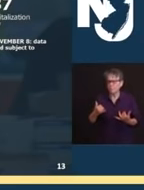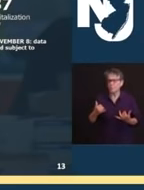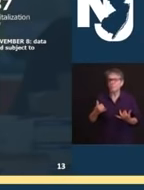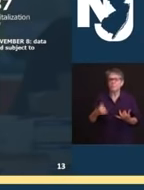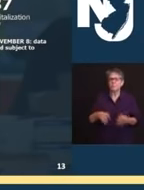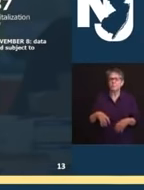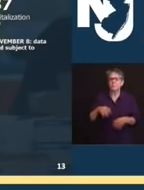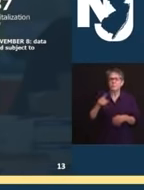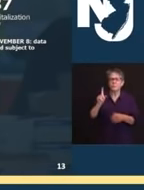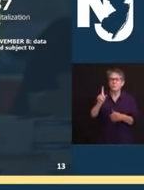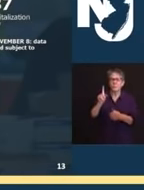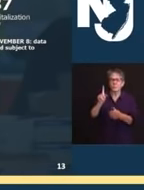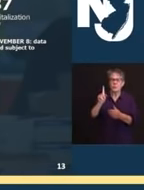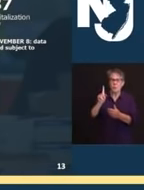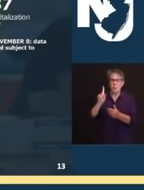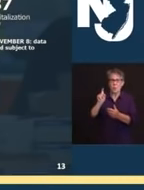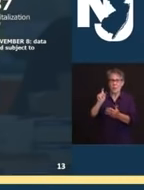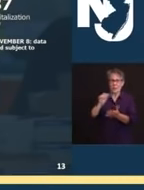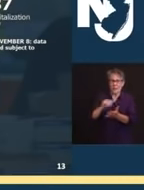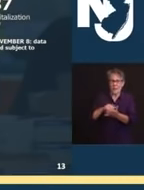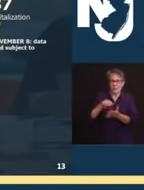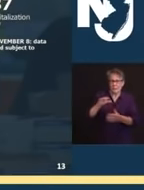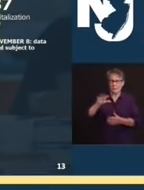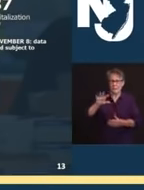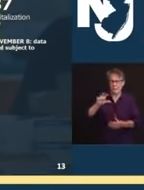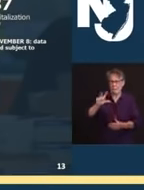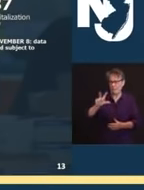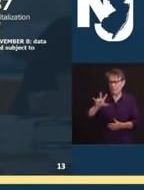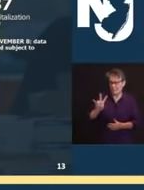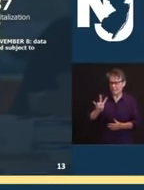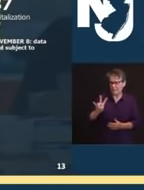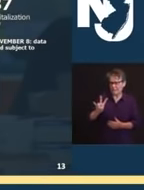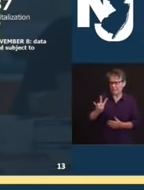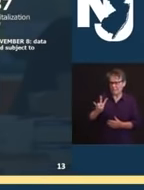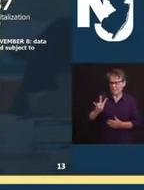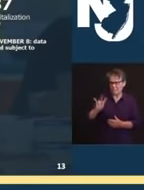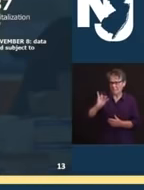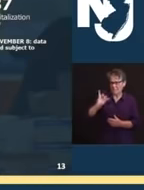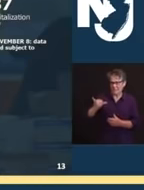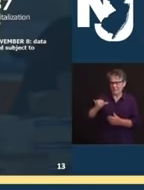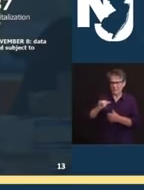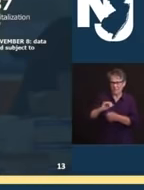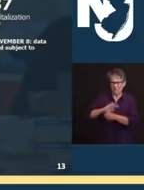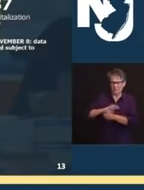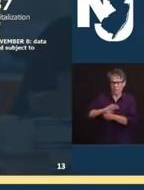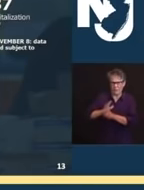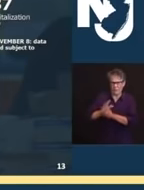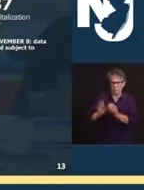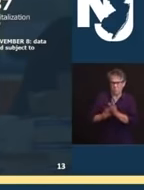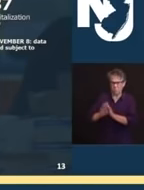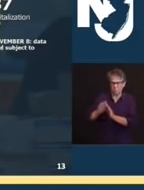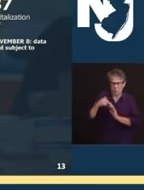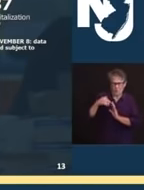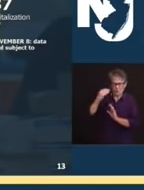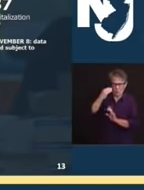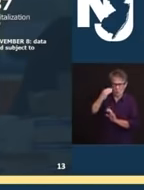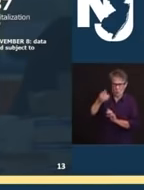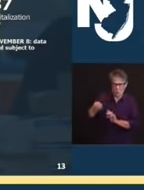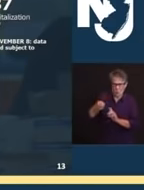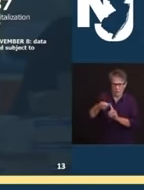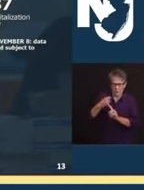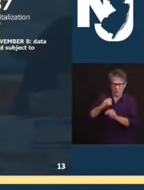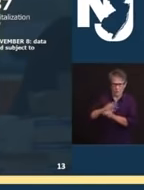1,313 of whom were known COVID positive. So the shift, Judy, in the ratio of known versus PUI, we